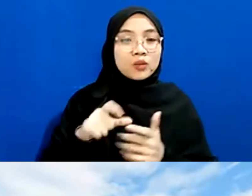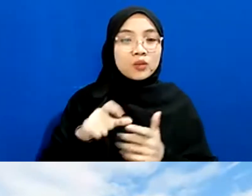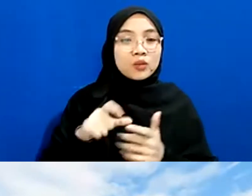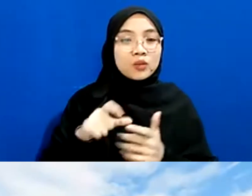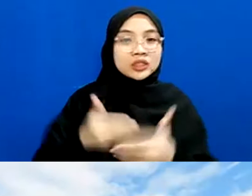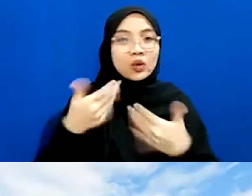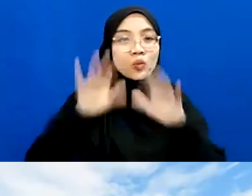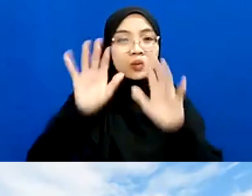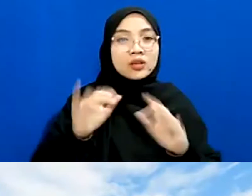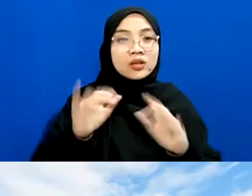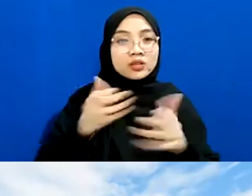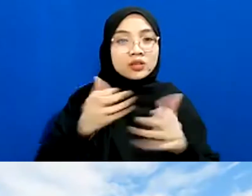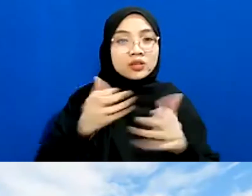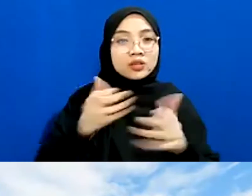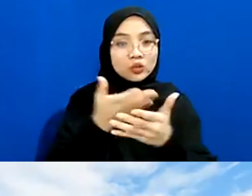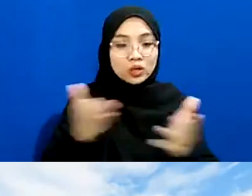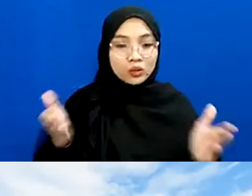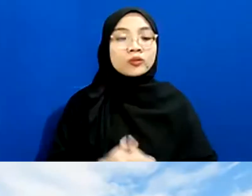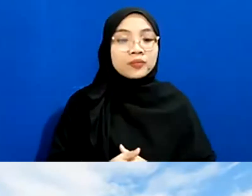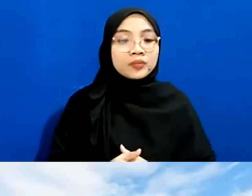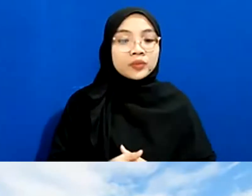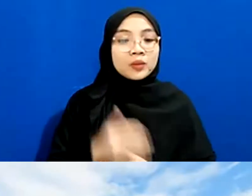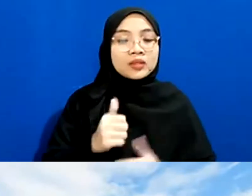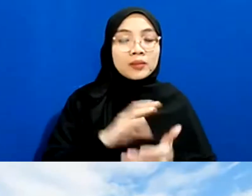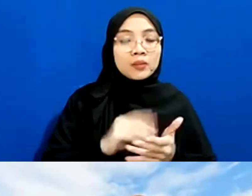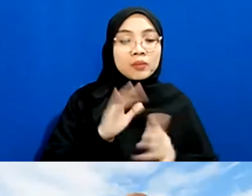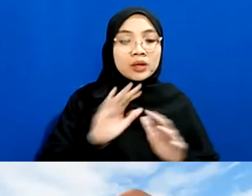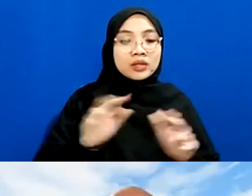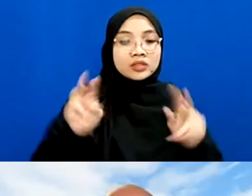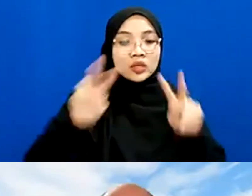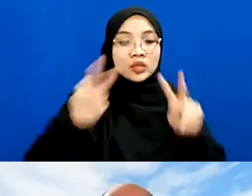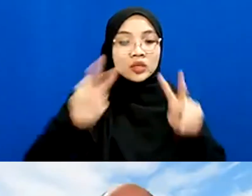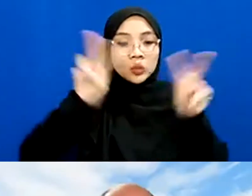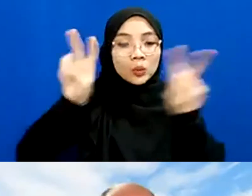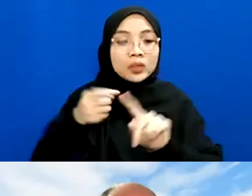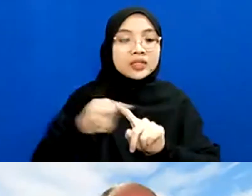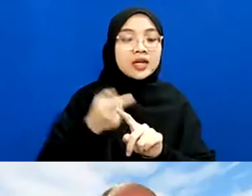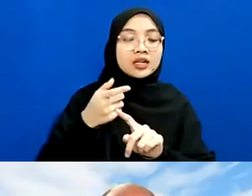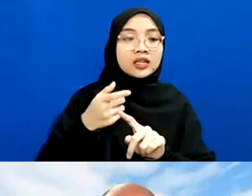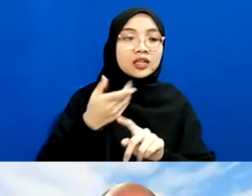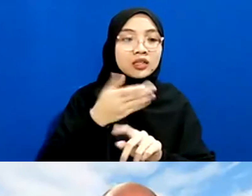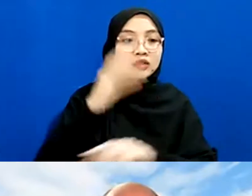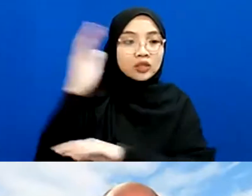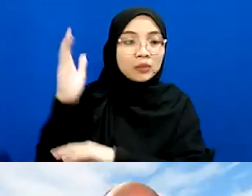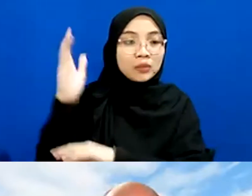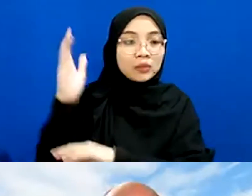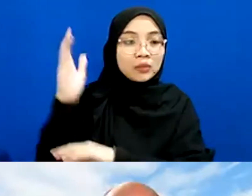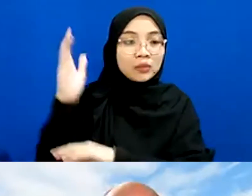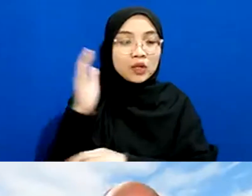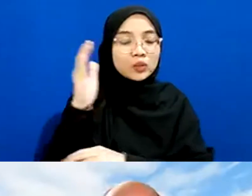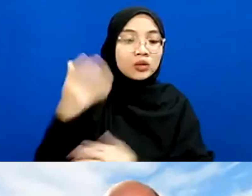interesting journey for you to go through all the topics and to meet all the lectures. I cannot